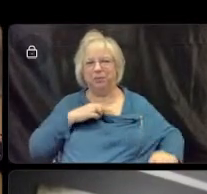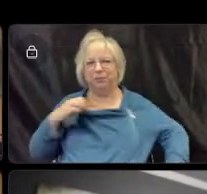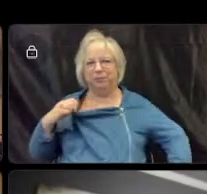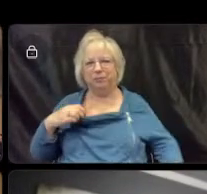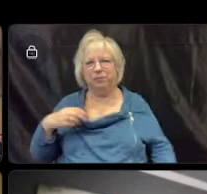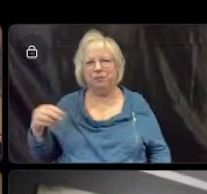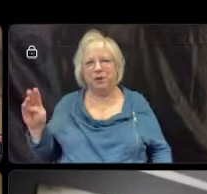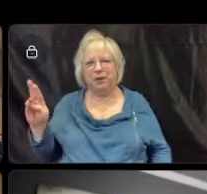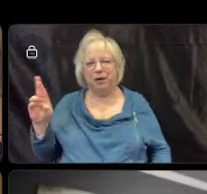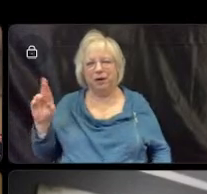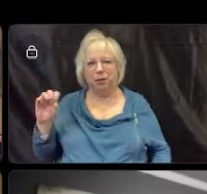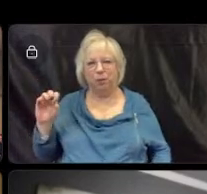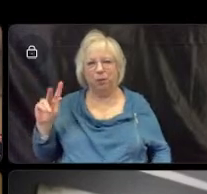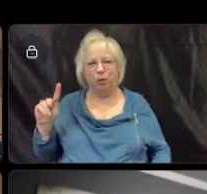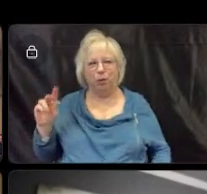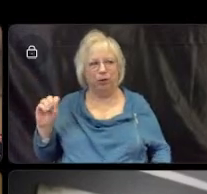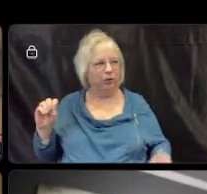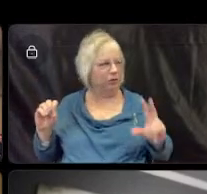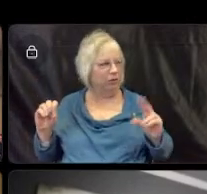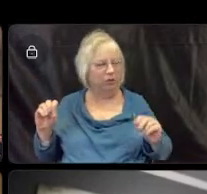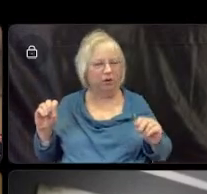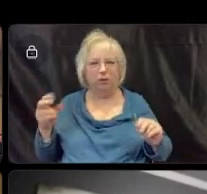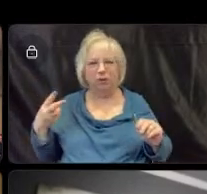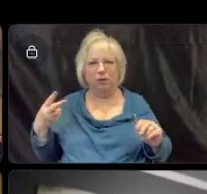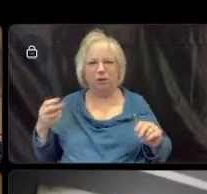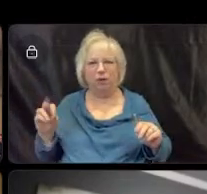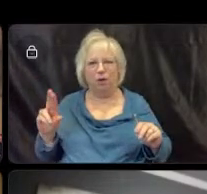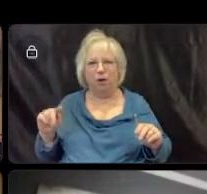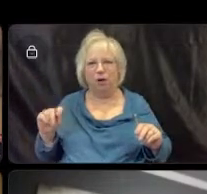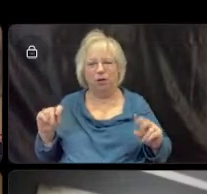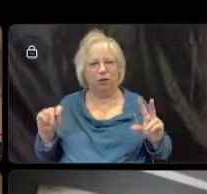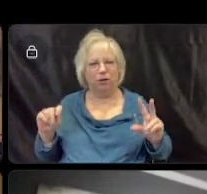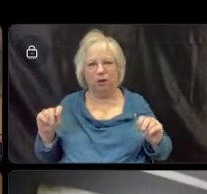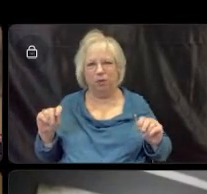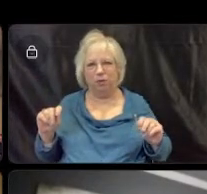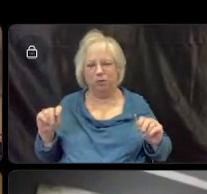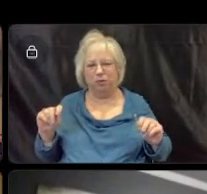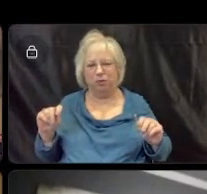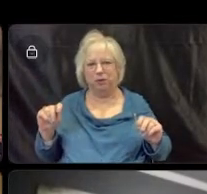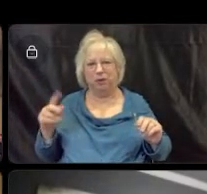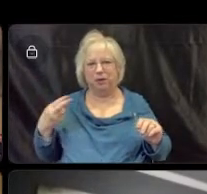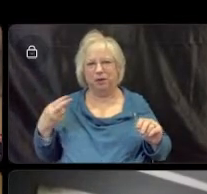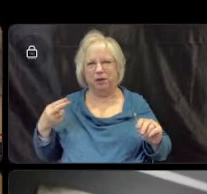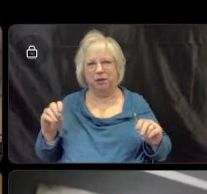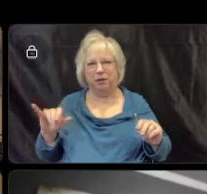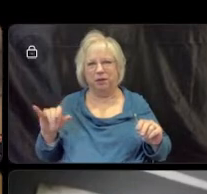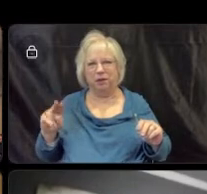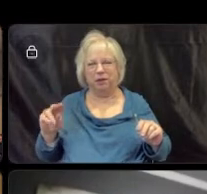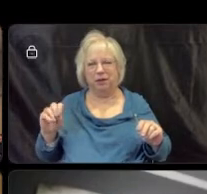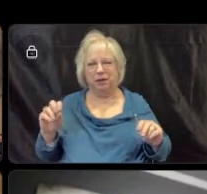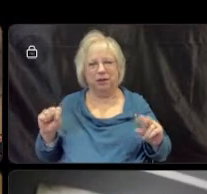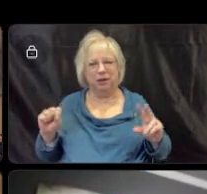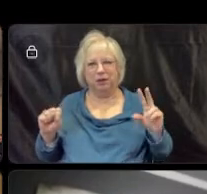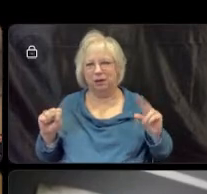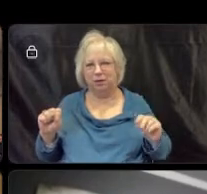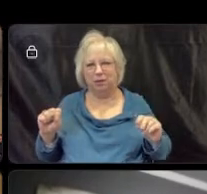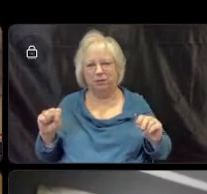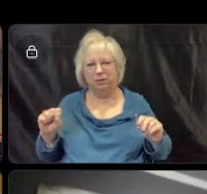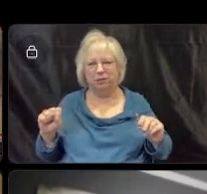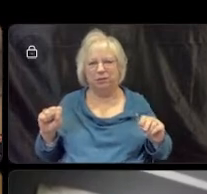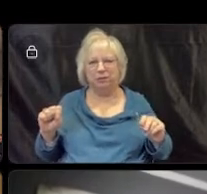Brooks? No. Hart? No. Haynes? No.